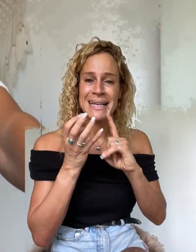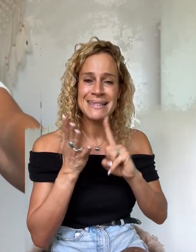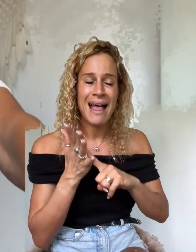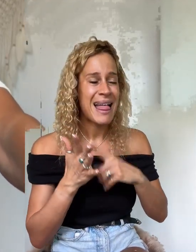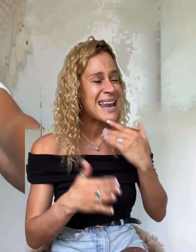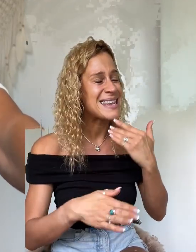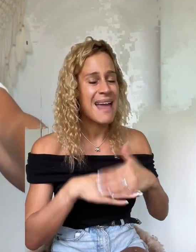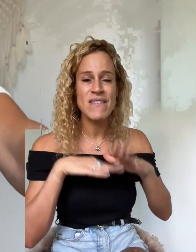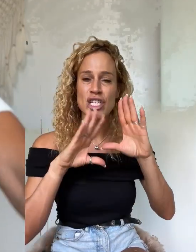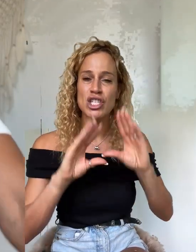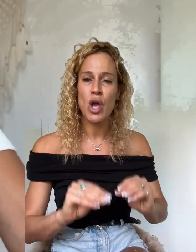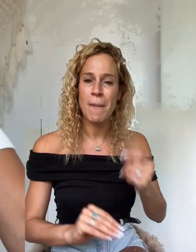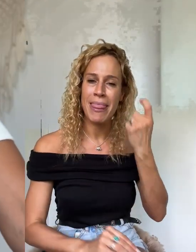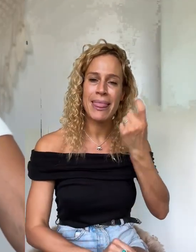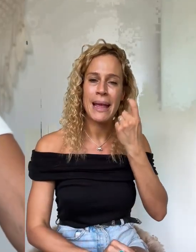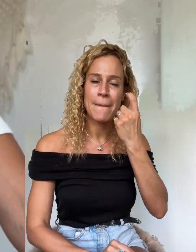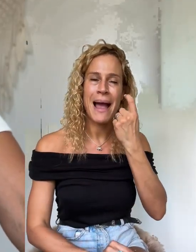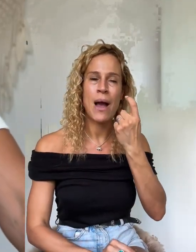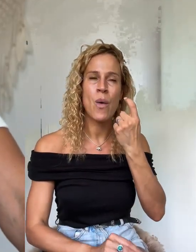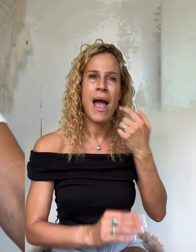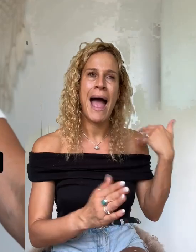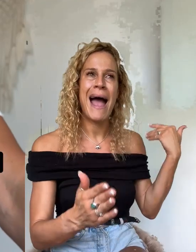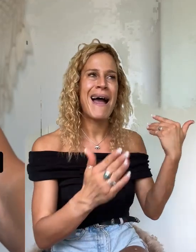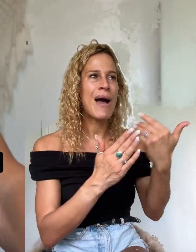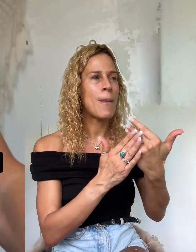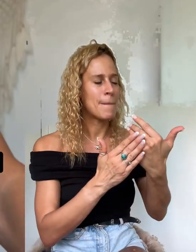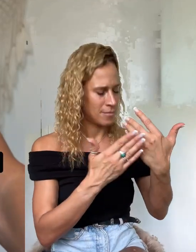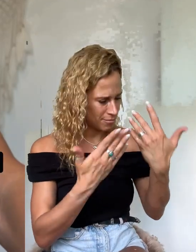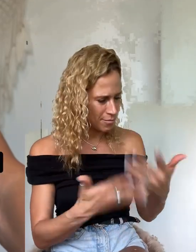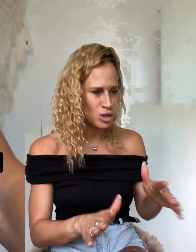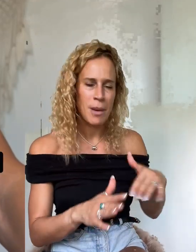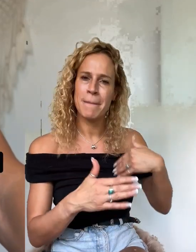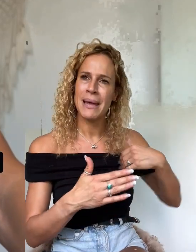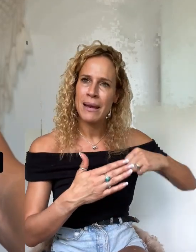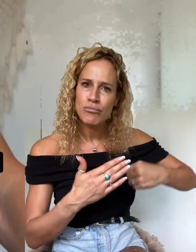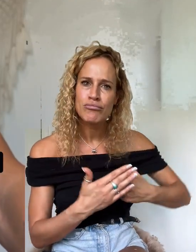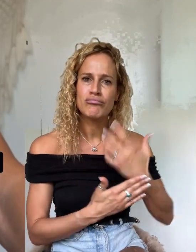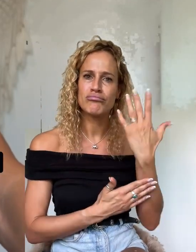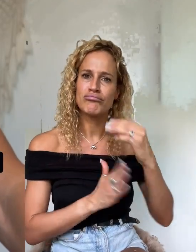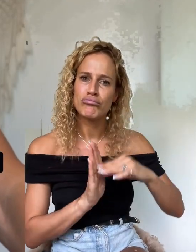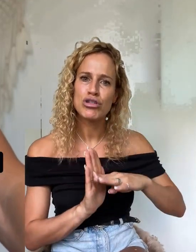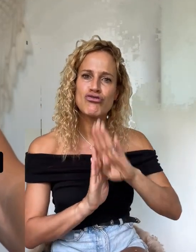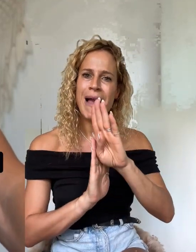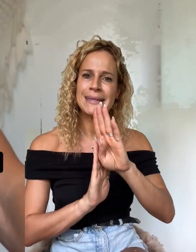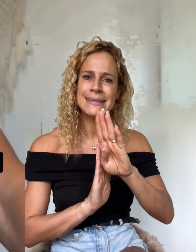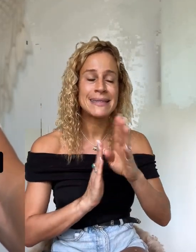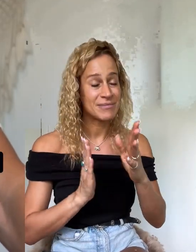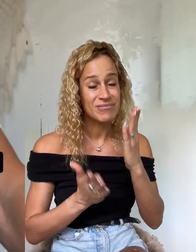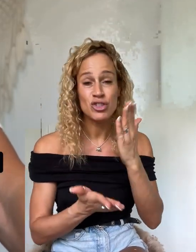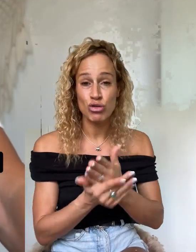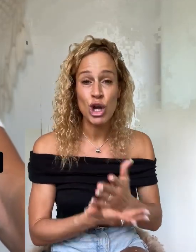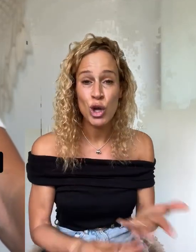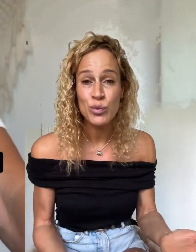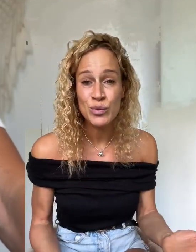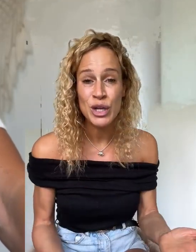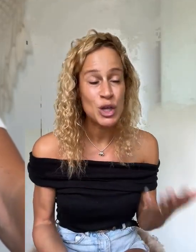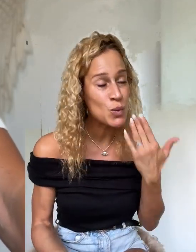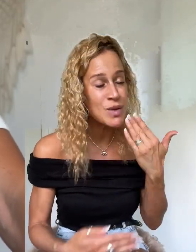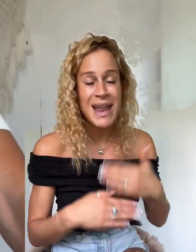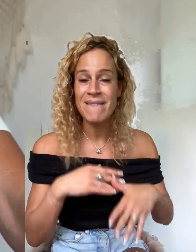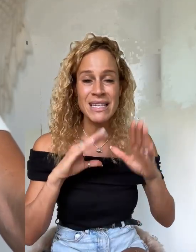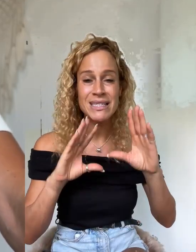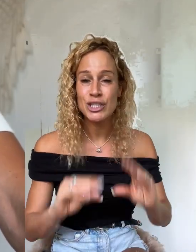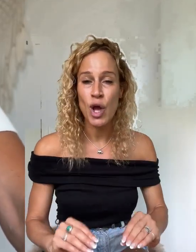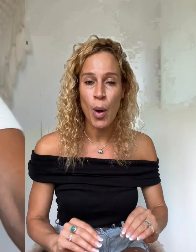to stop and think how far I've done. It's so true. We really and truly love to put the